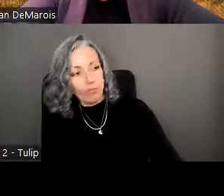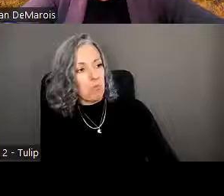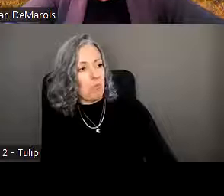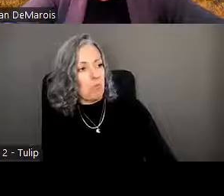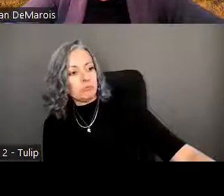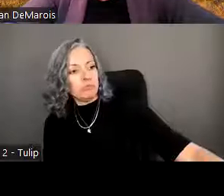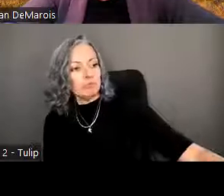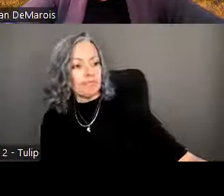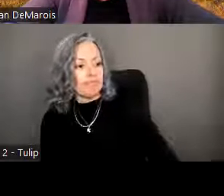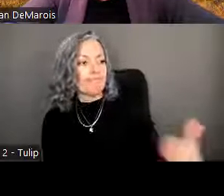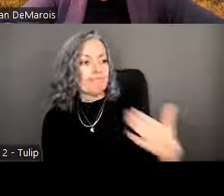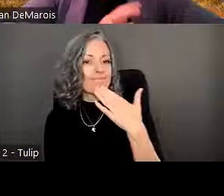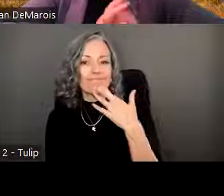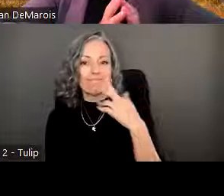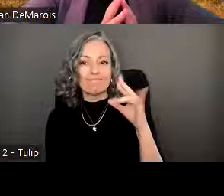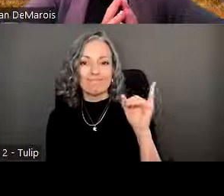Thank you, Rosie.